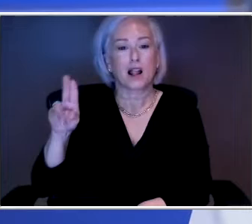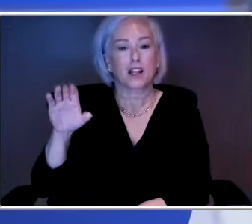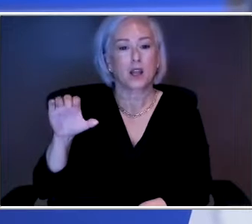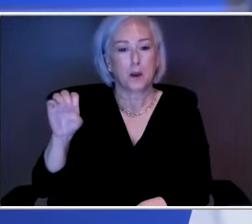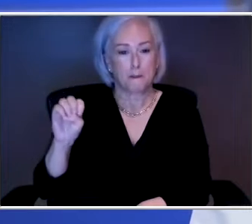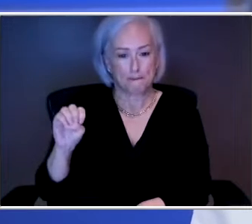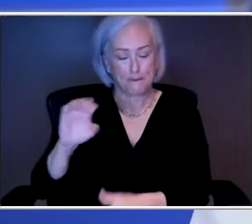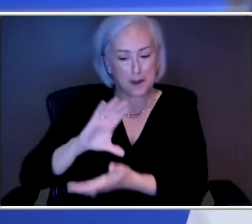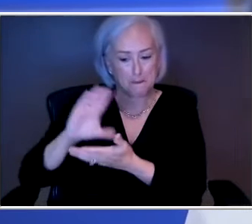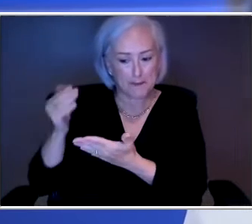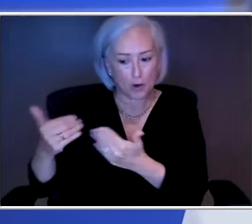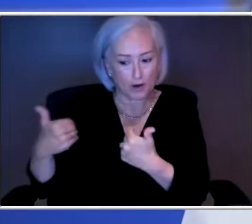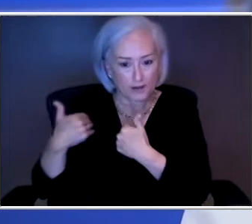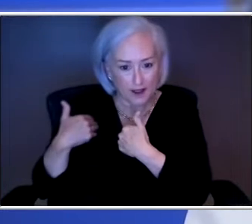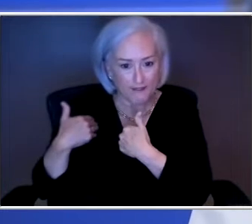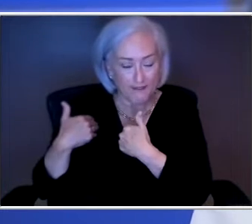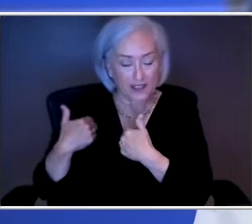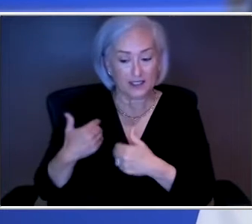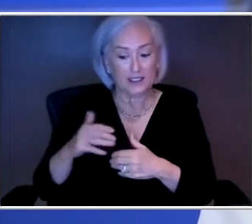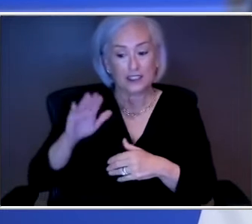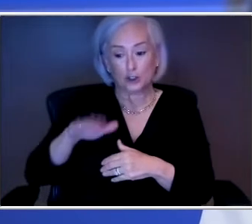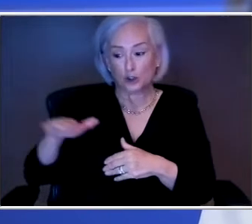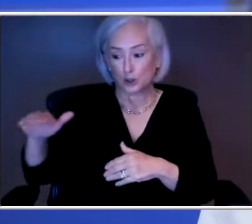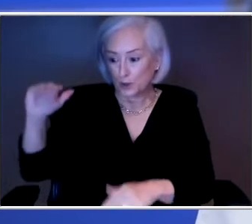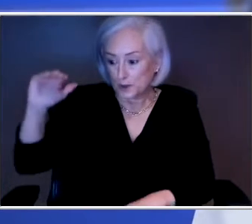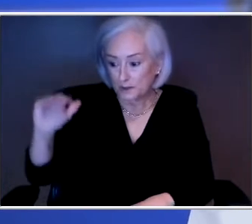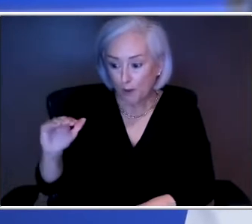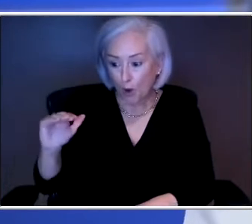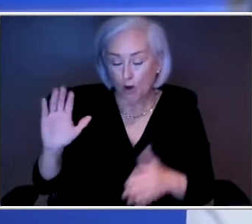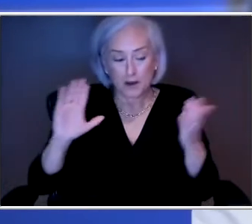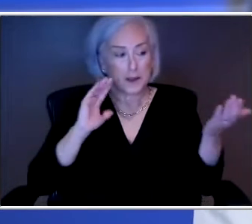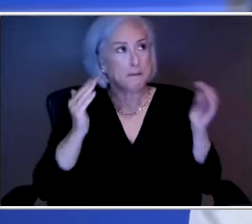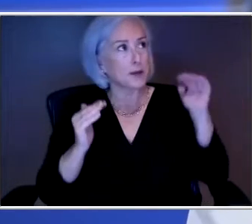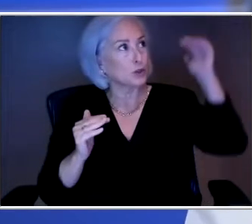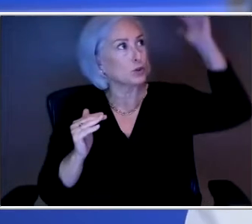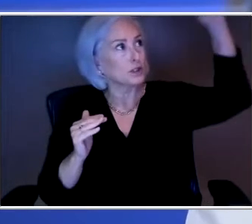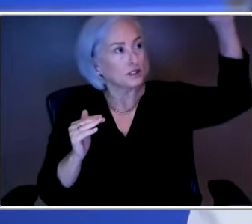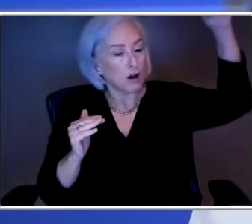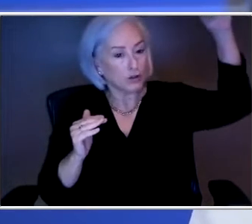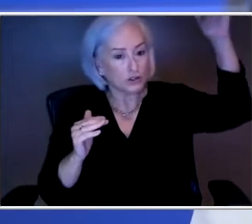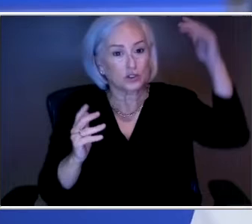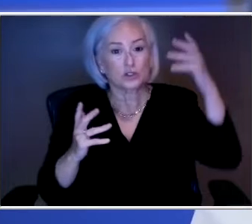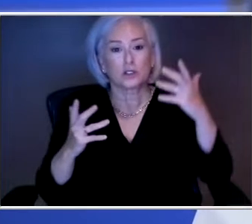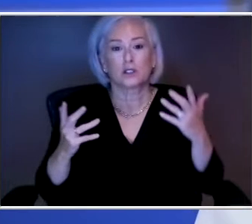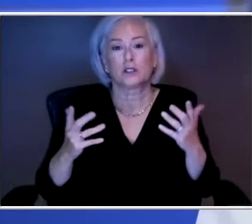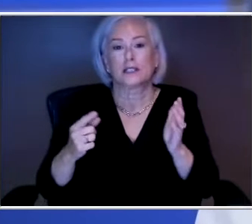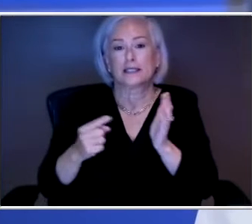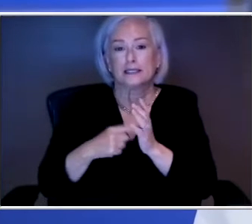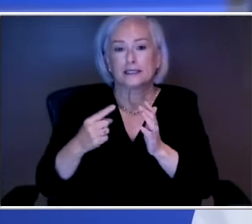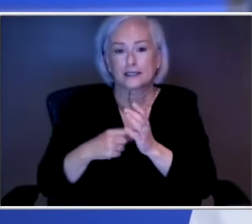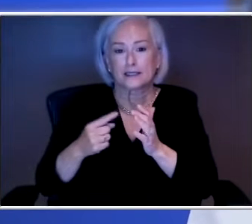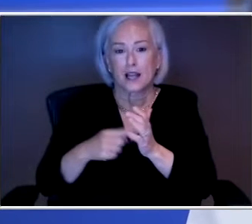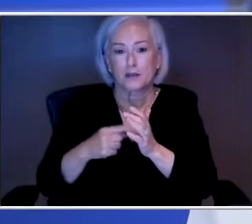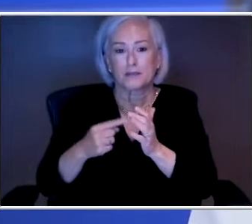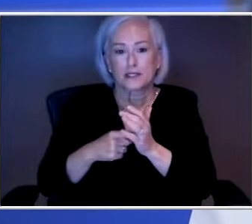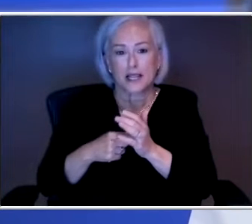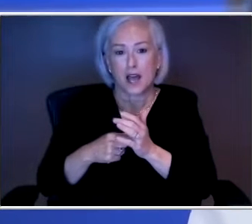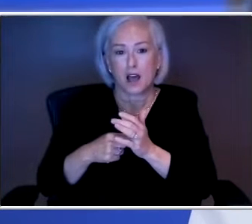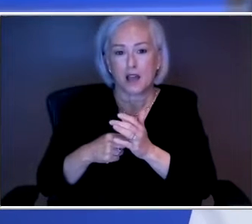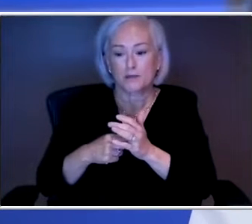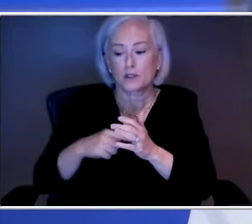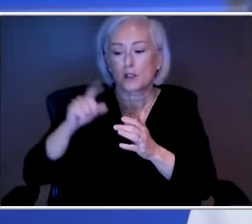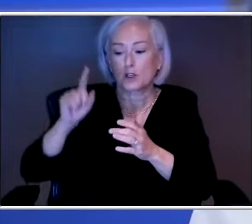than adults, and so sometimes it's a big kidney going in a small location, and then sometimes you sew those into larger vessels. But by and